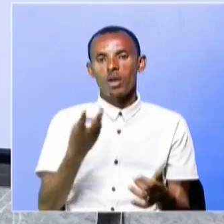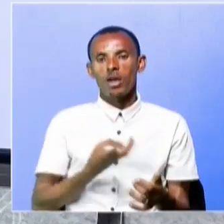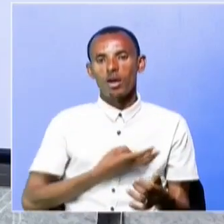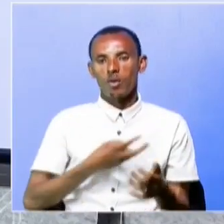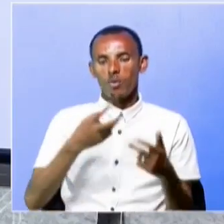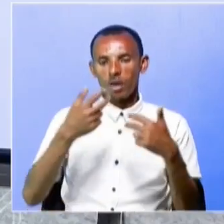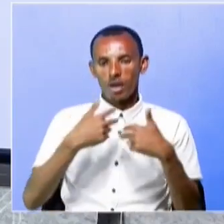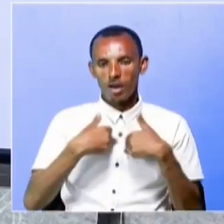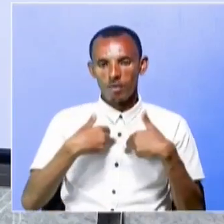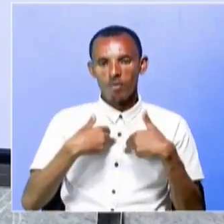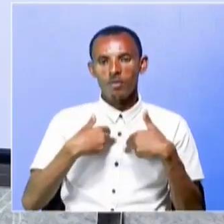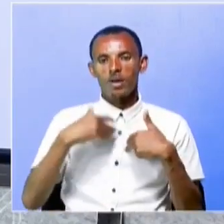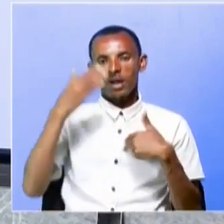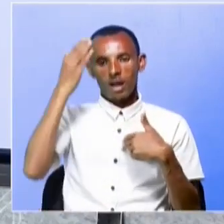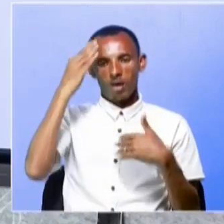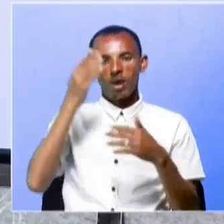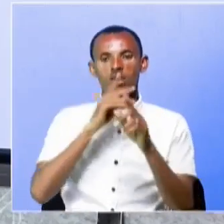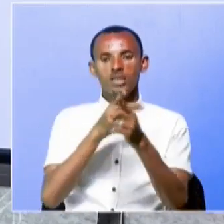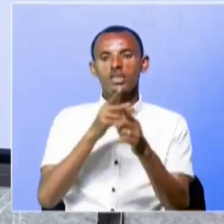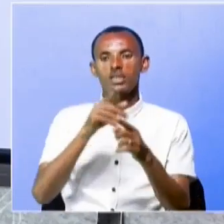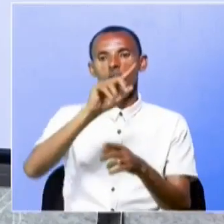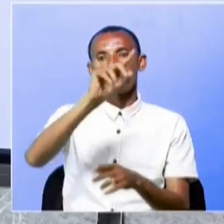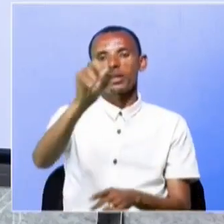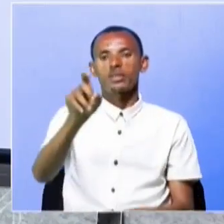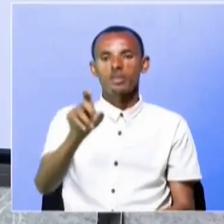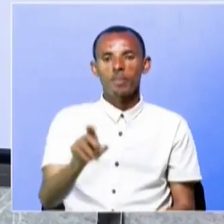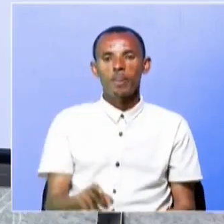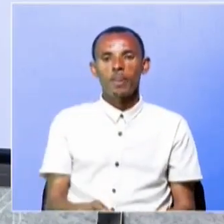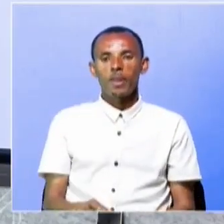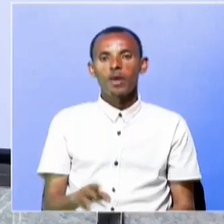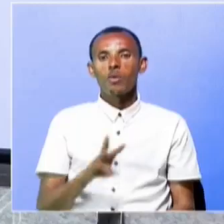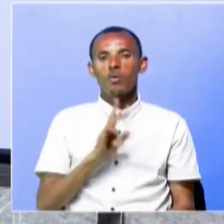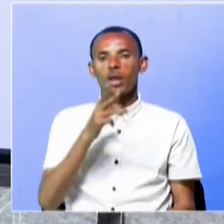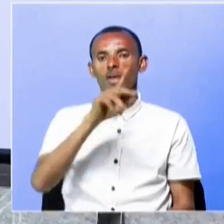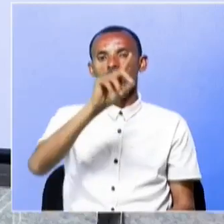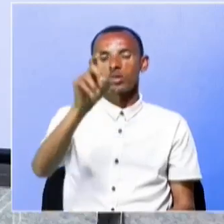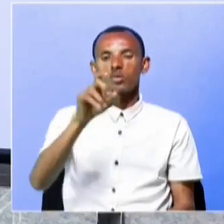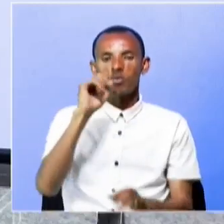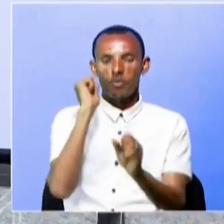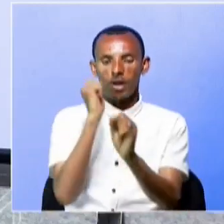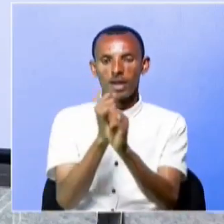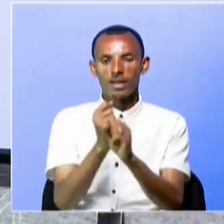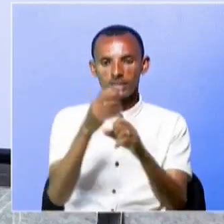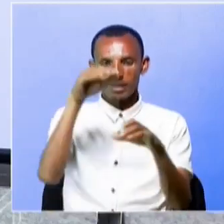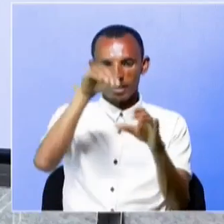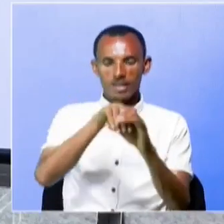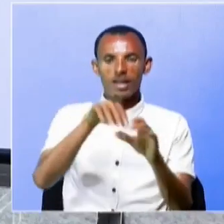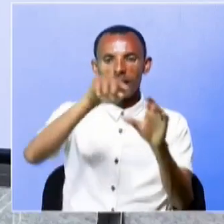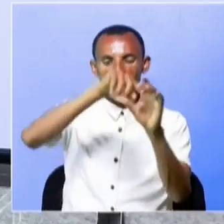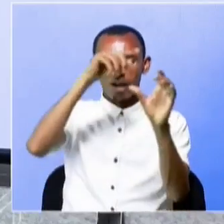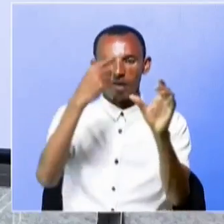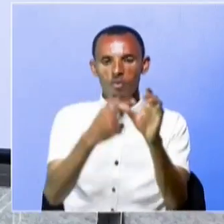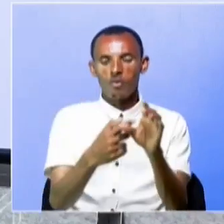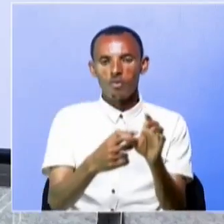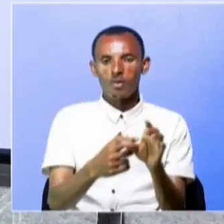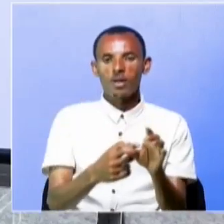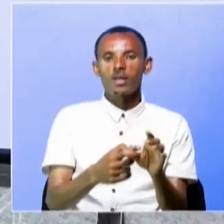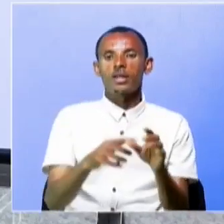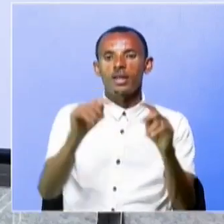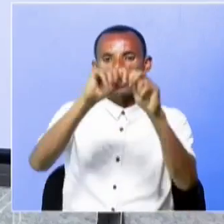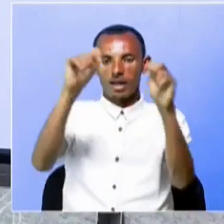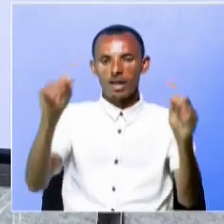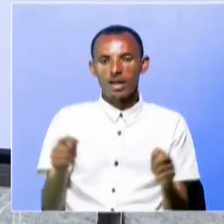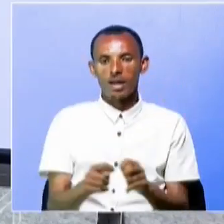we have already answered the question. We are asked to find the interior angles of a